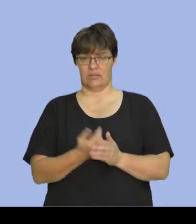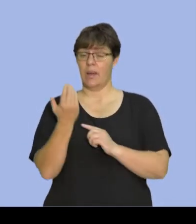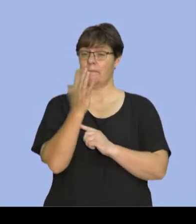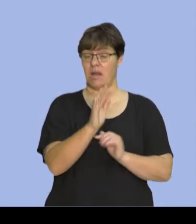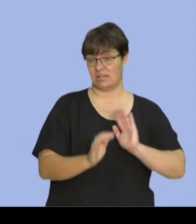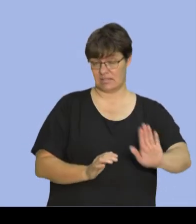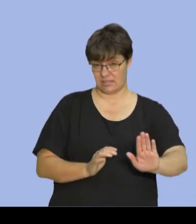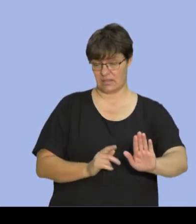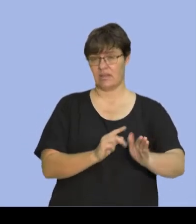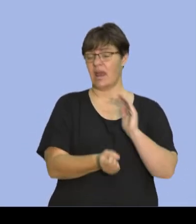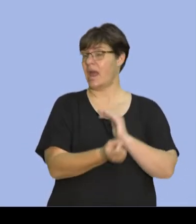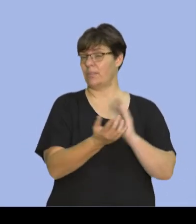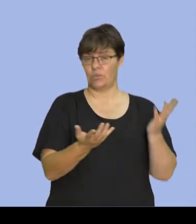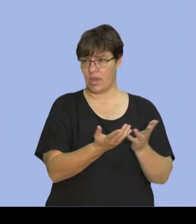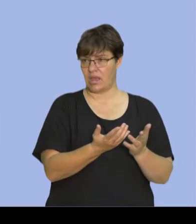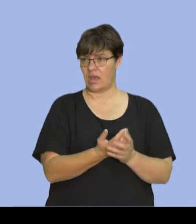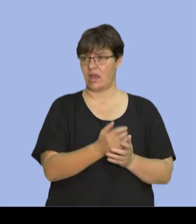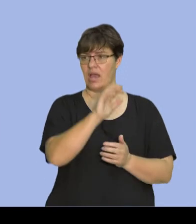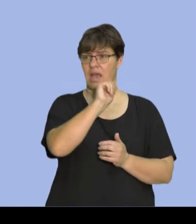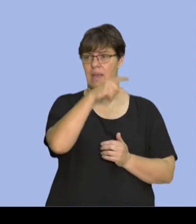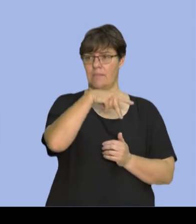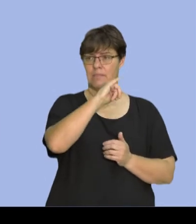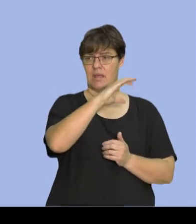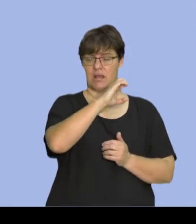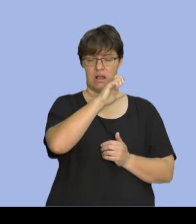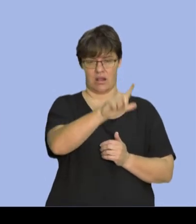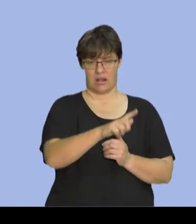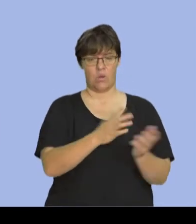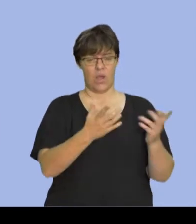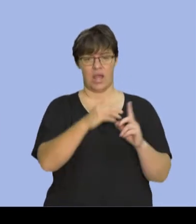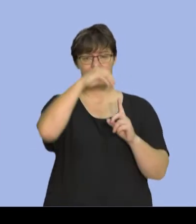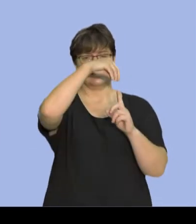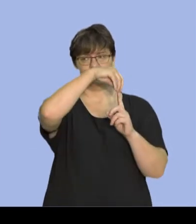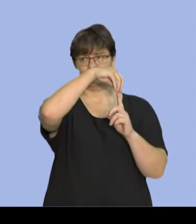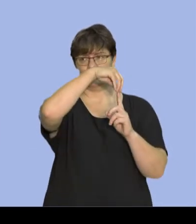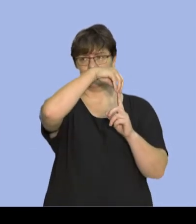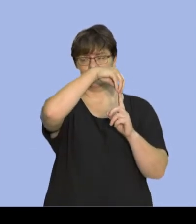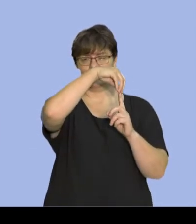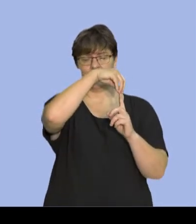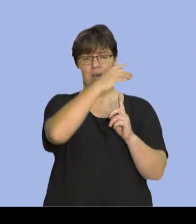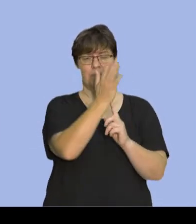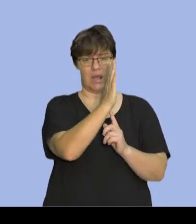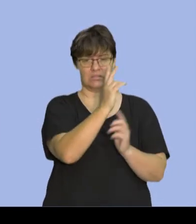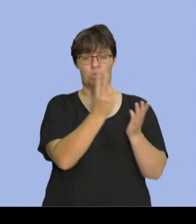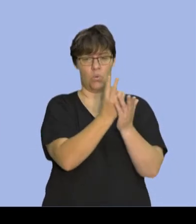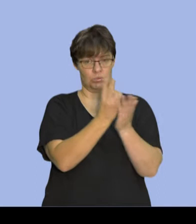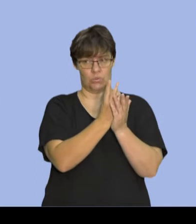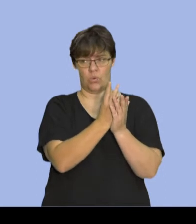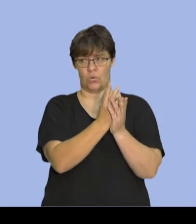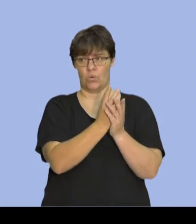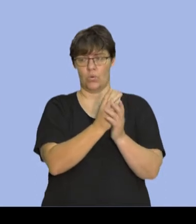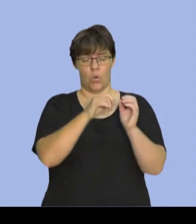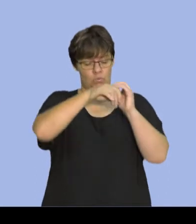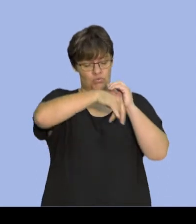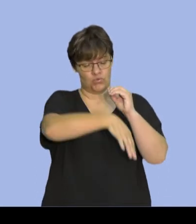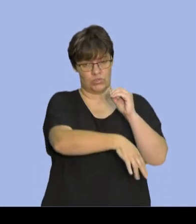plants, mitosis takes place in the apical parts, that means on the tip of the plant as well as in